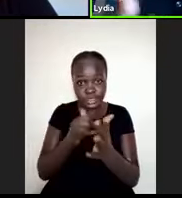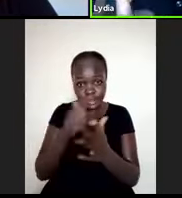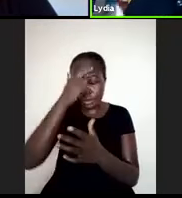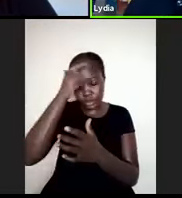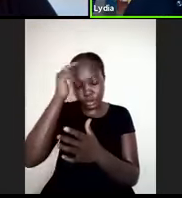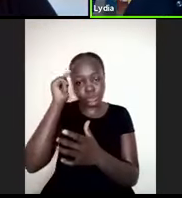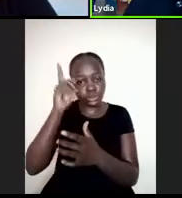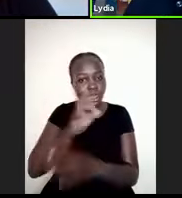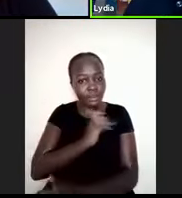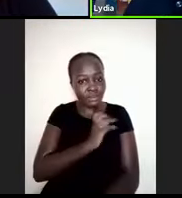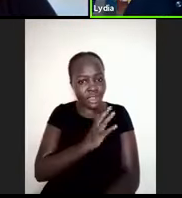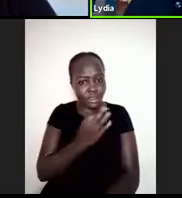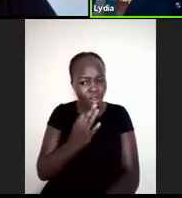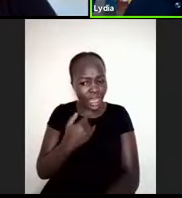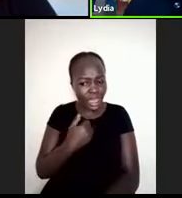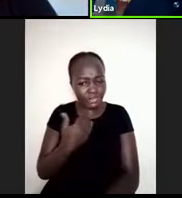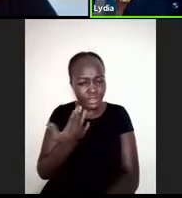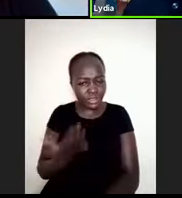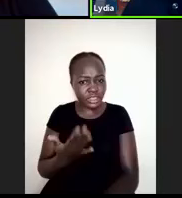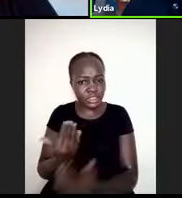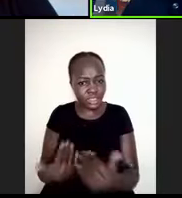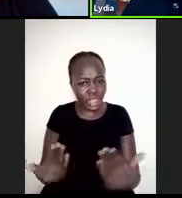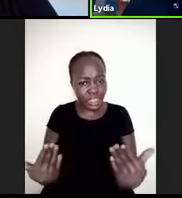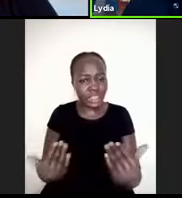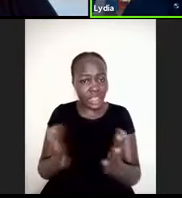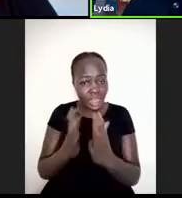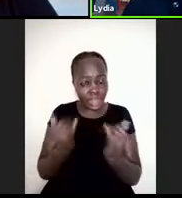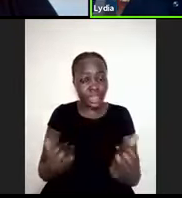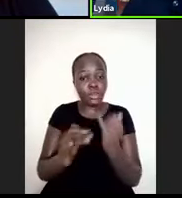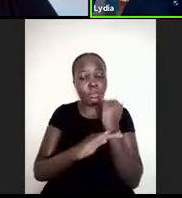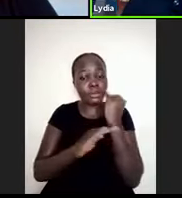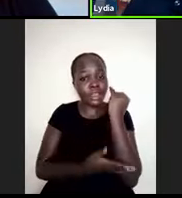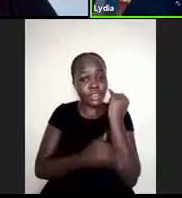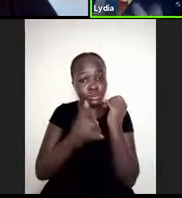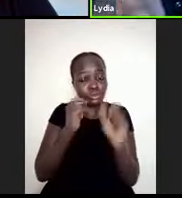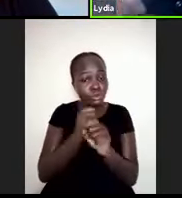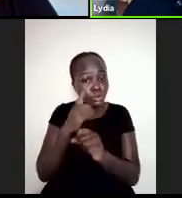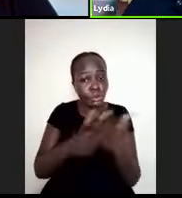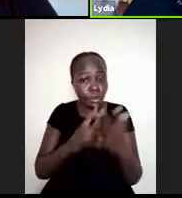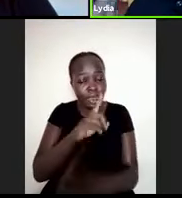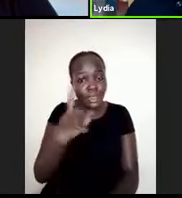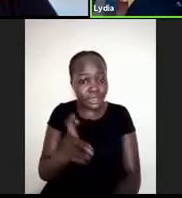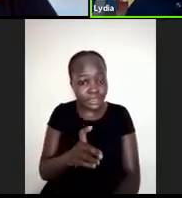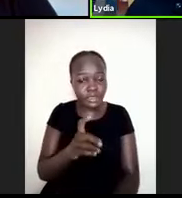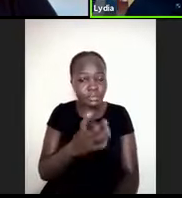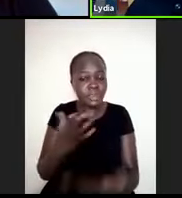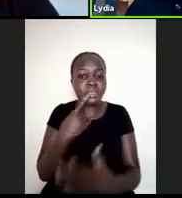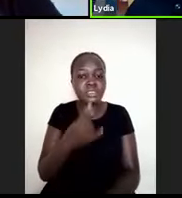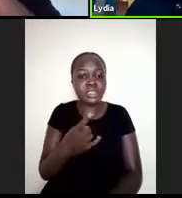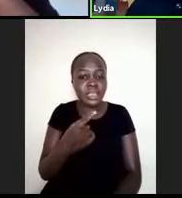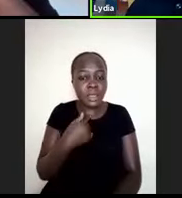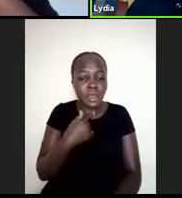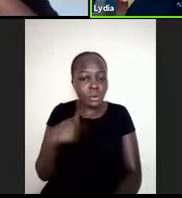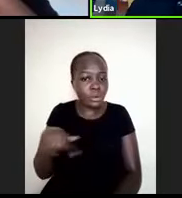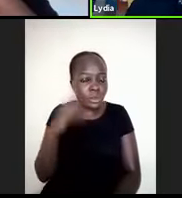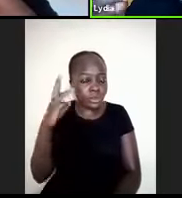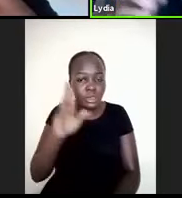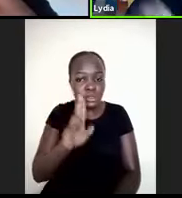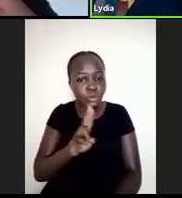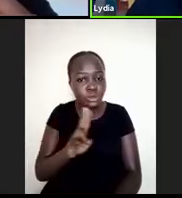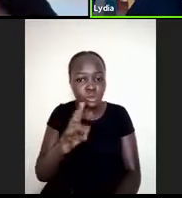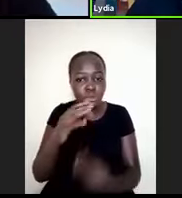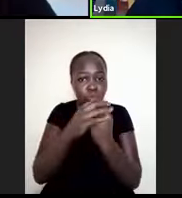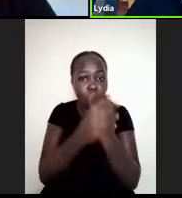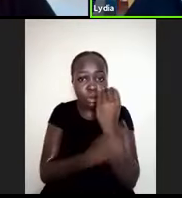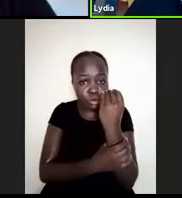you're afraid to have this child. Now you're pregnant. What am I going to do? you can say, oh, we are going to use condoms. As I told